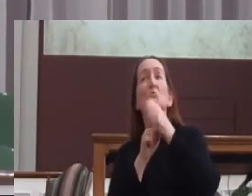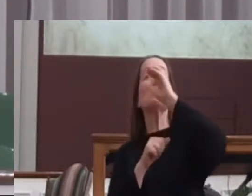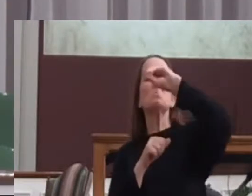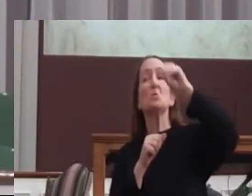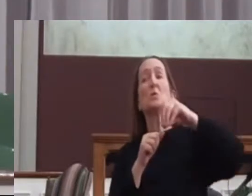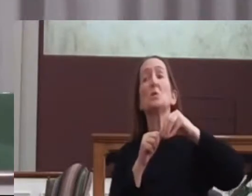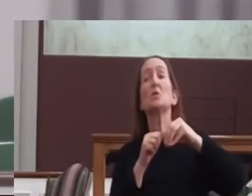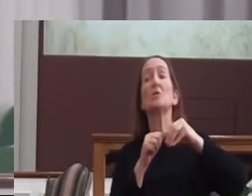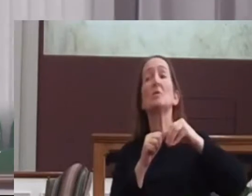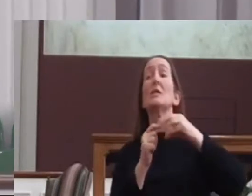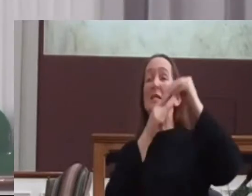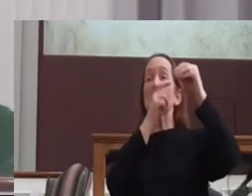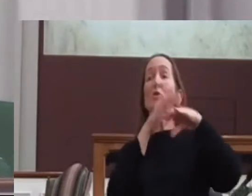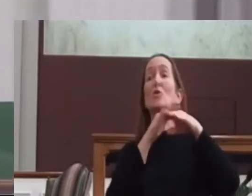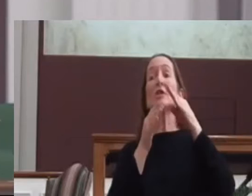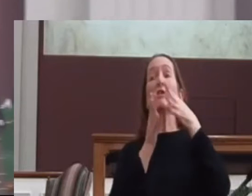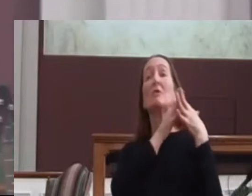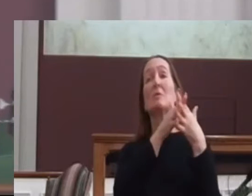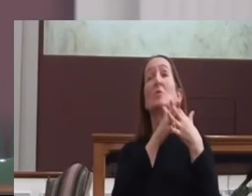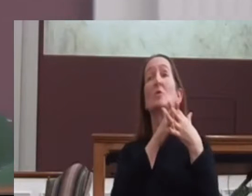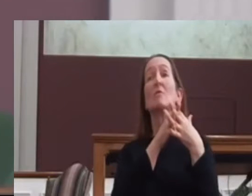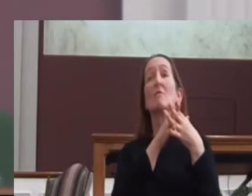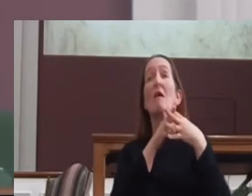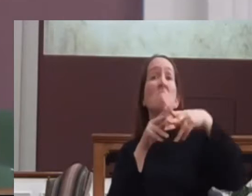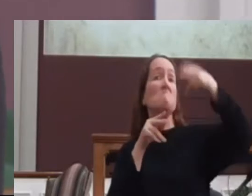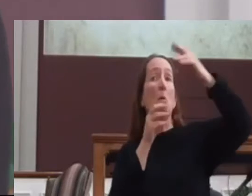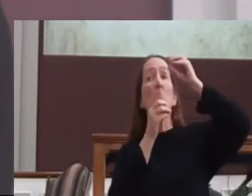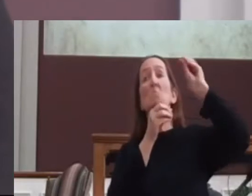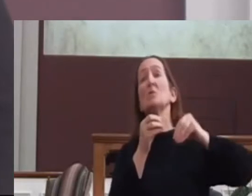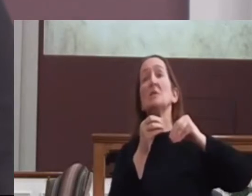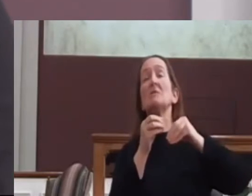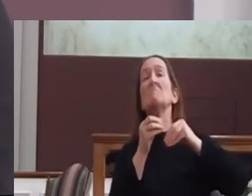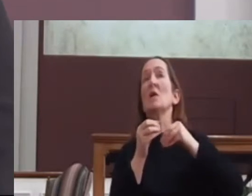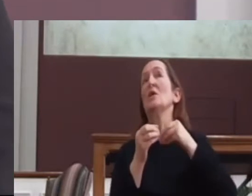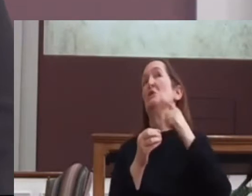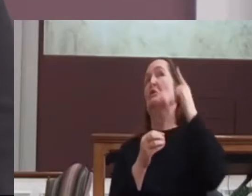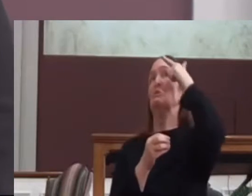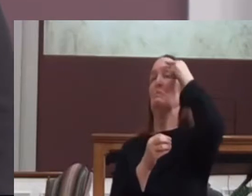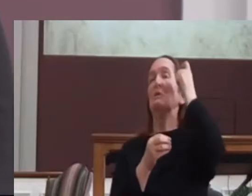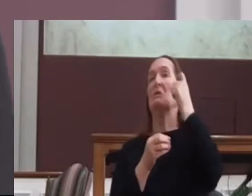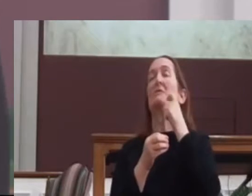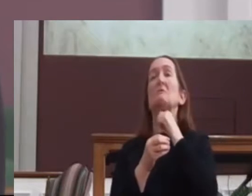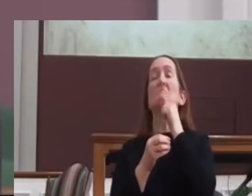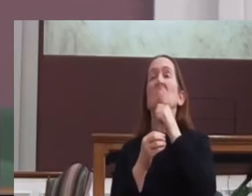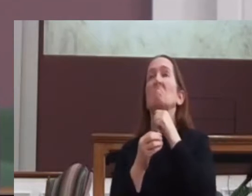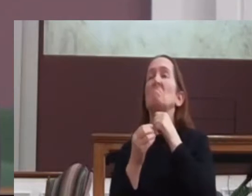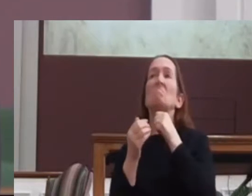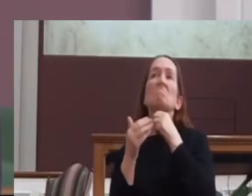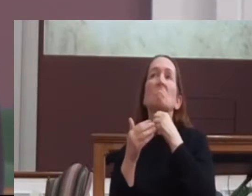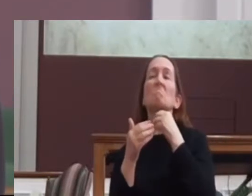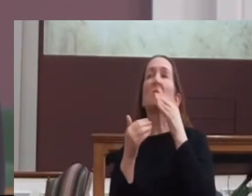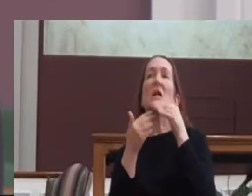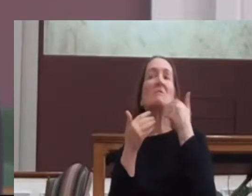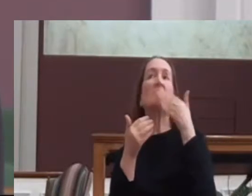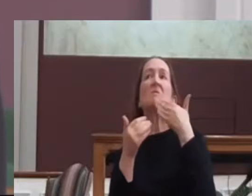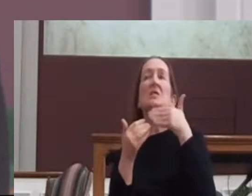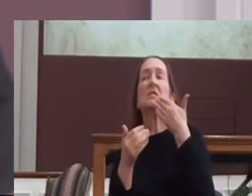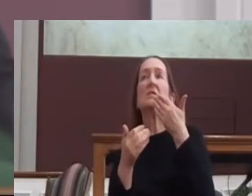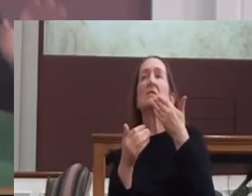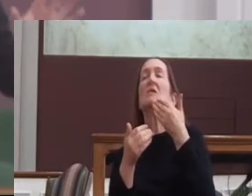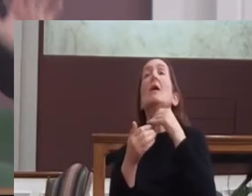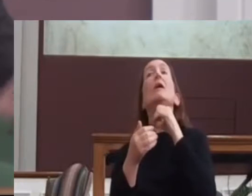But I would say for a high percentage, and especially, forgive me, but in the United States, a high percentage is simply out of